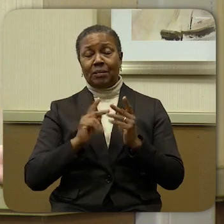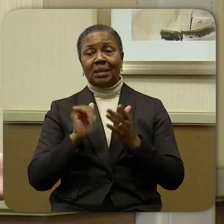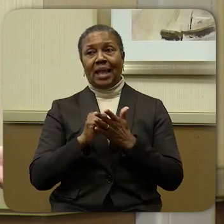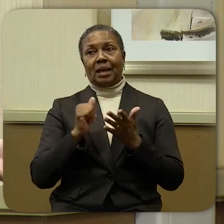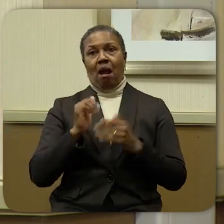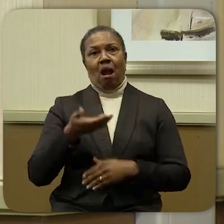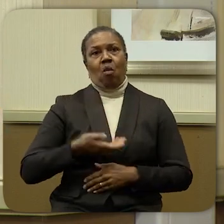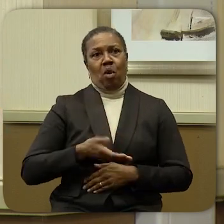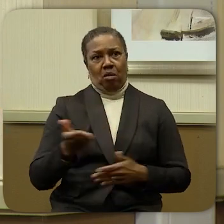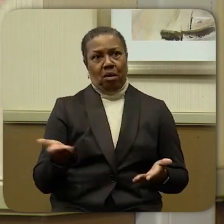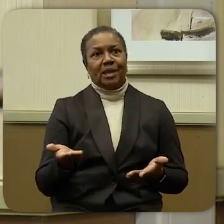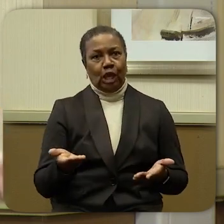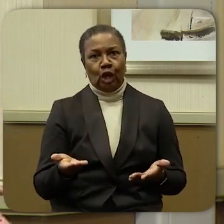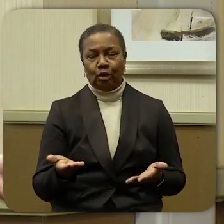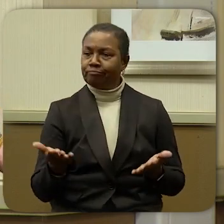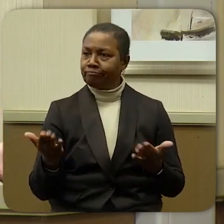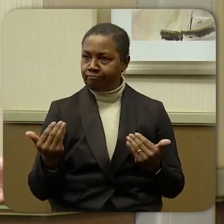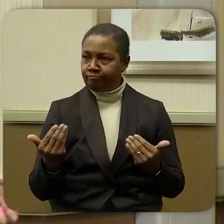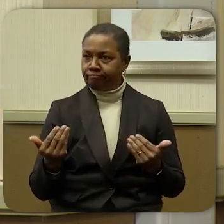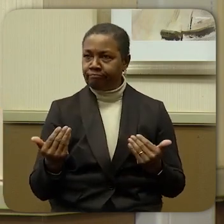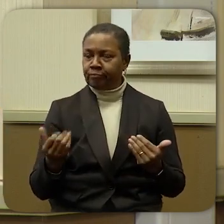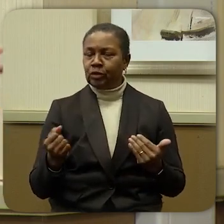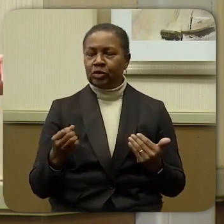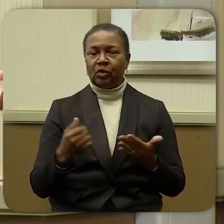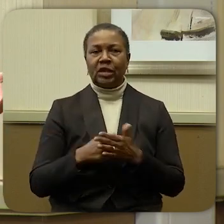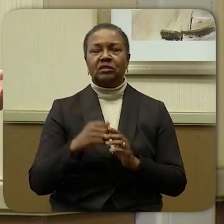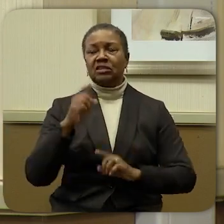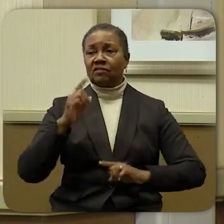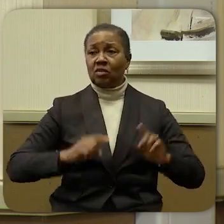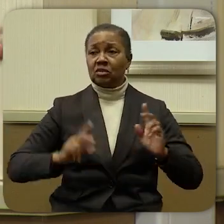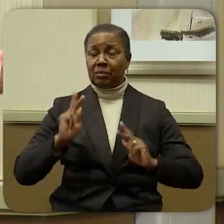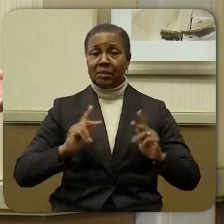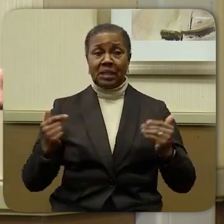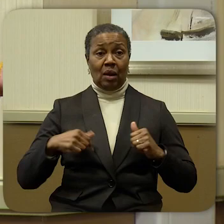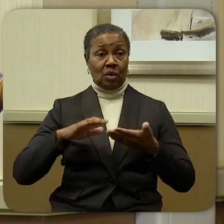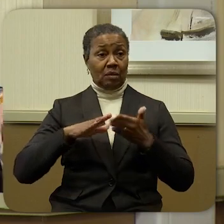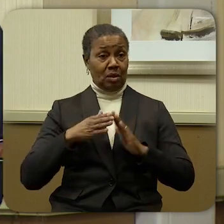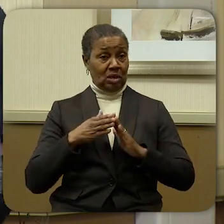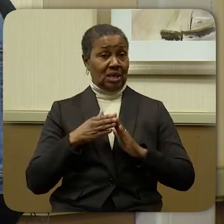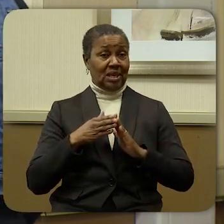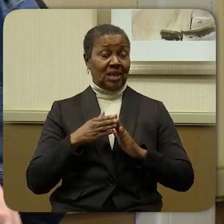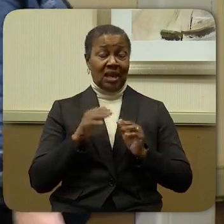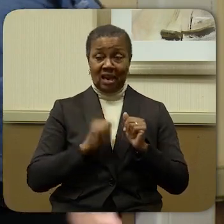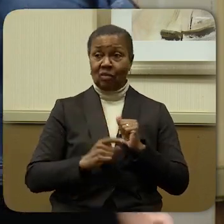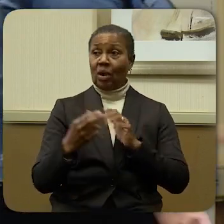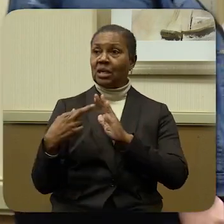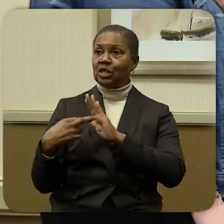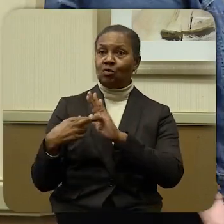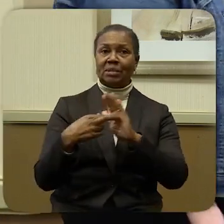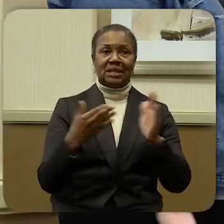are welcome here. And so there's diverse people in our community and everyone